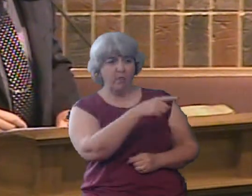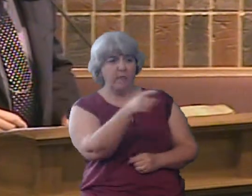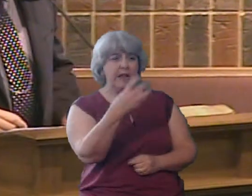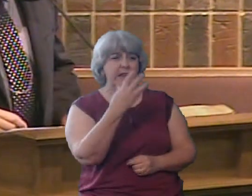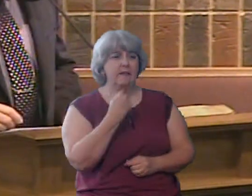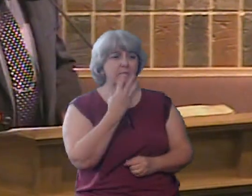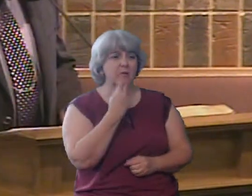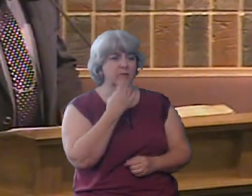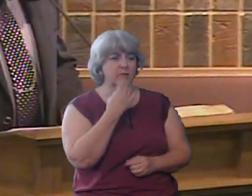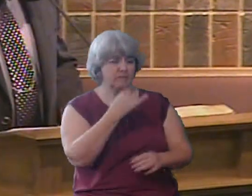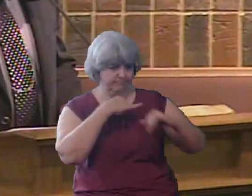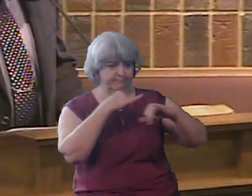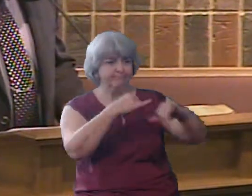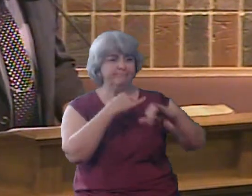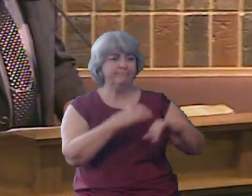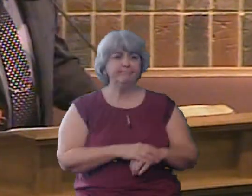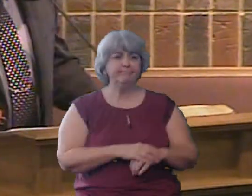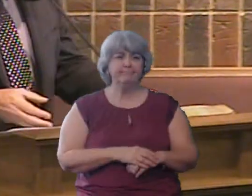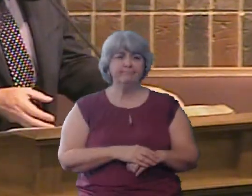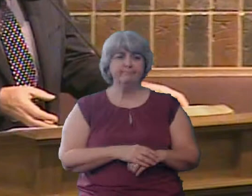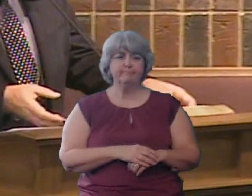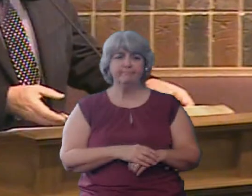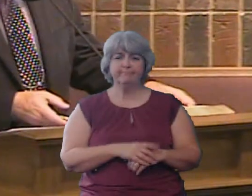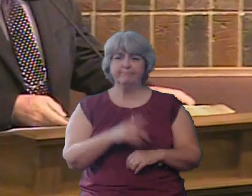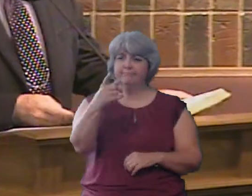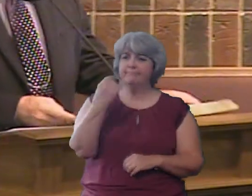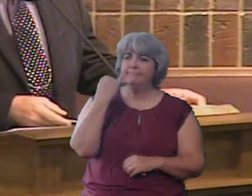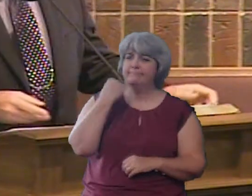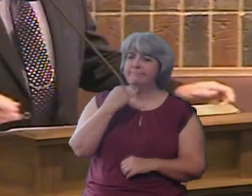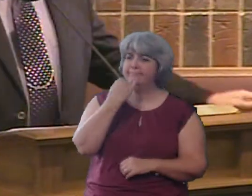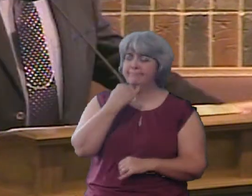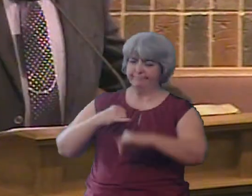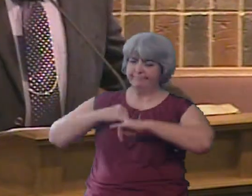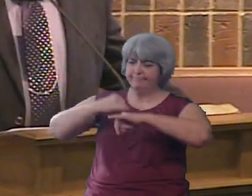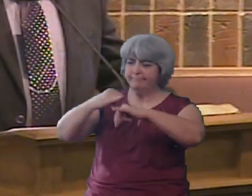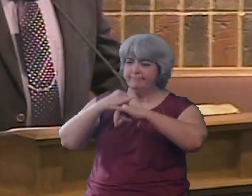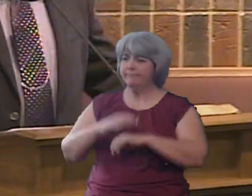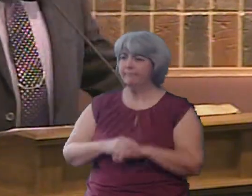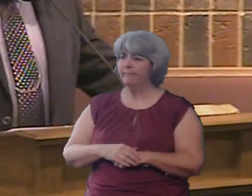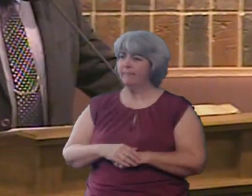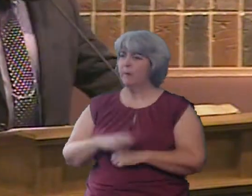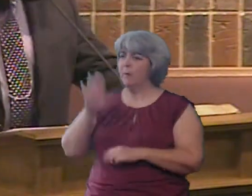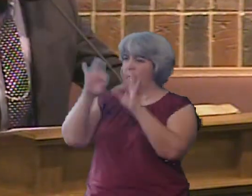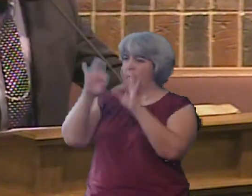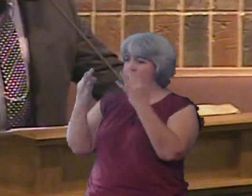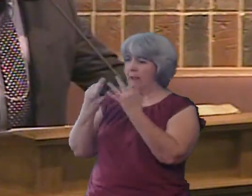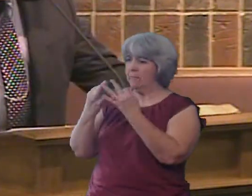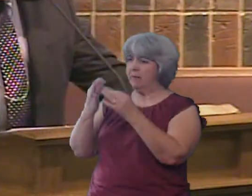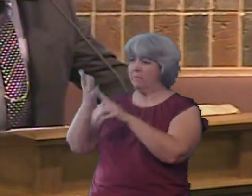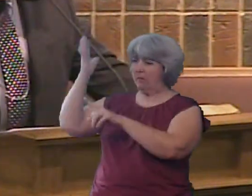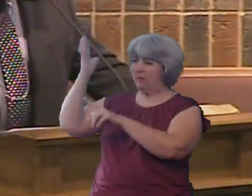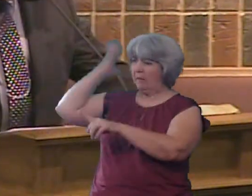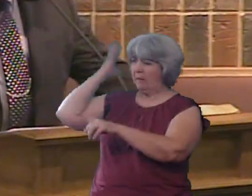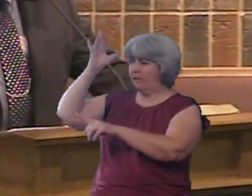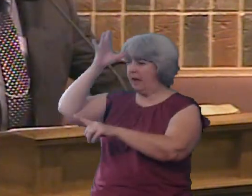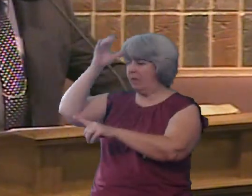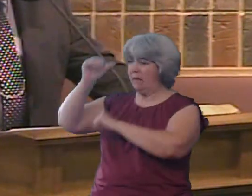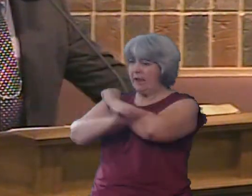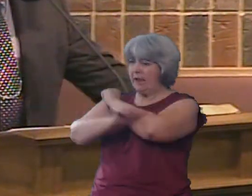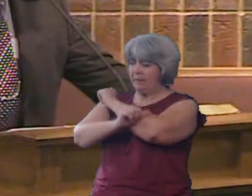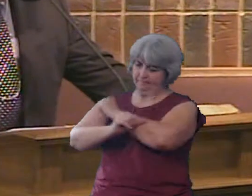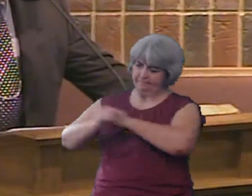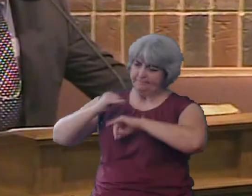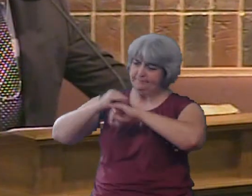Israelites? So am I. Are they the seed of Abraham? So am I. 2 Corinthians 11, 23 now. Are they ministers